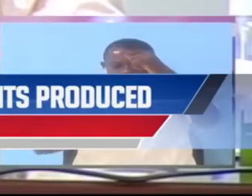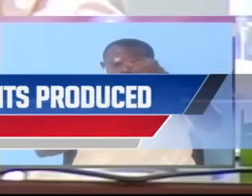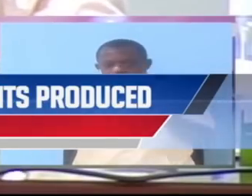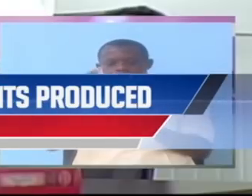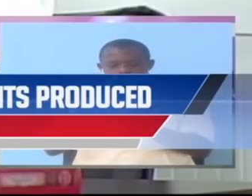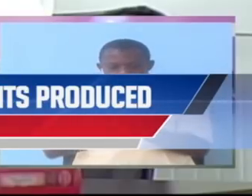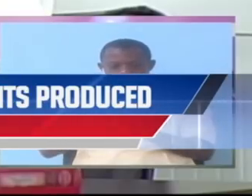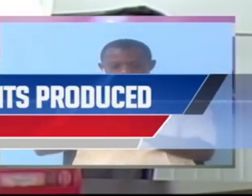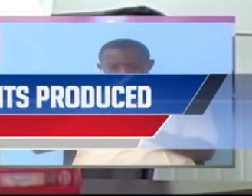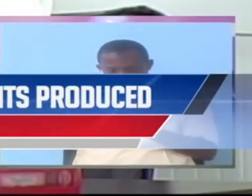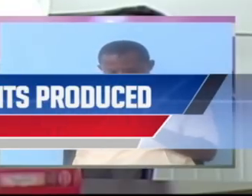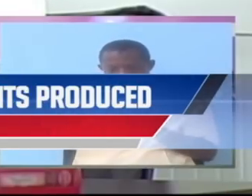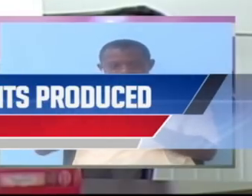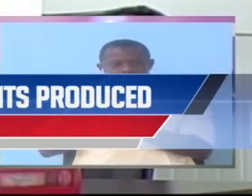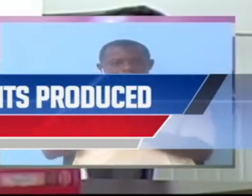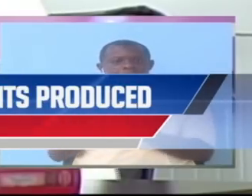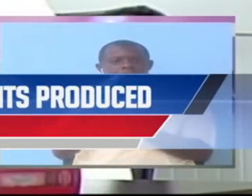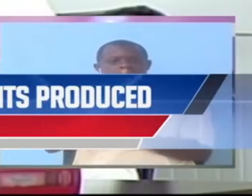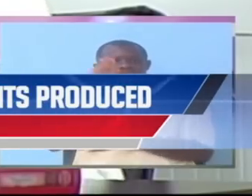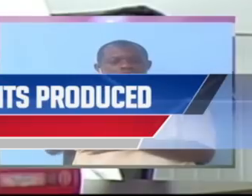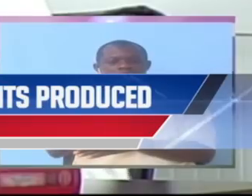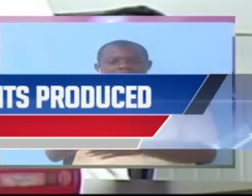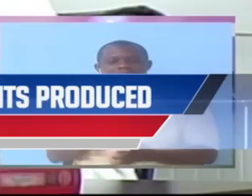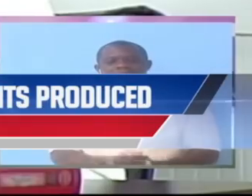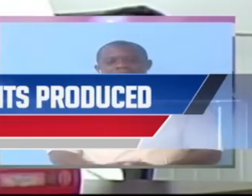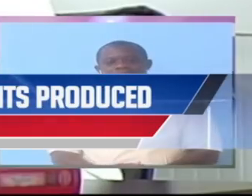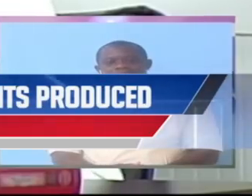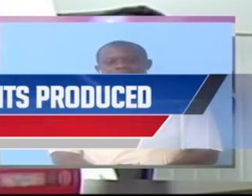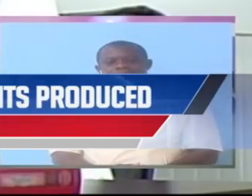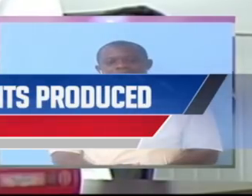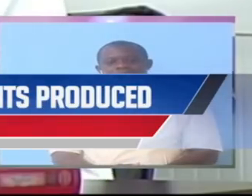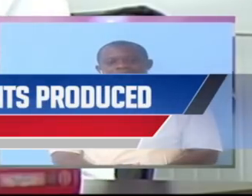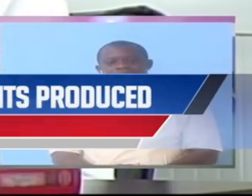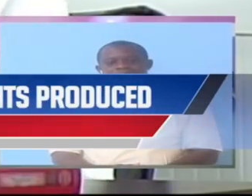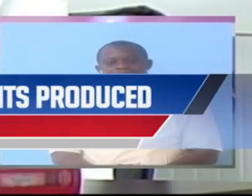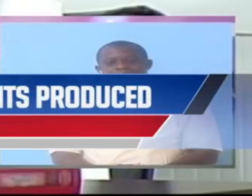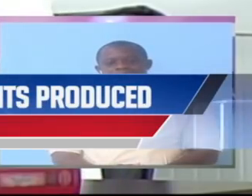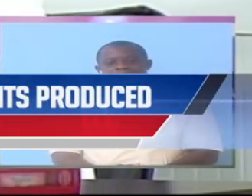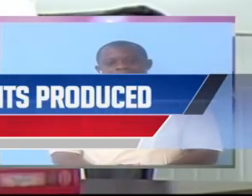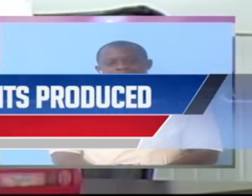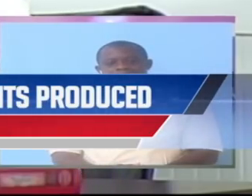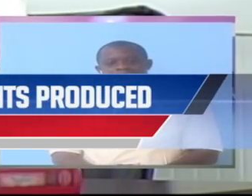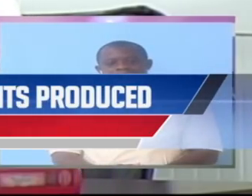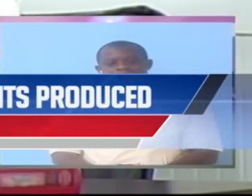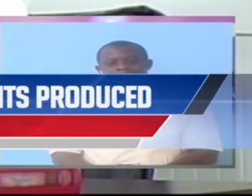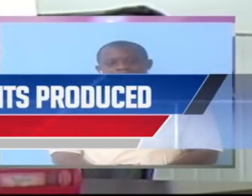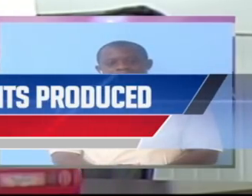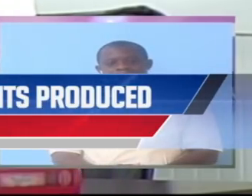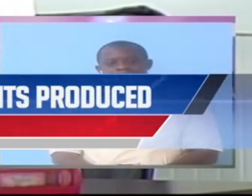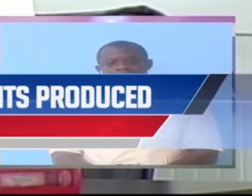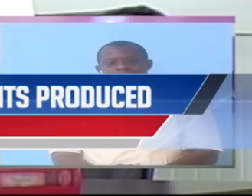in the Lang Tombong Tamba alleged coup plot, where he went through severe tortures at the hands of the junglers before being charged and prosecuted